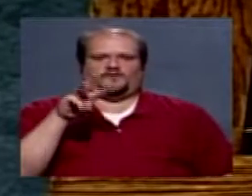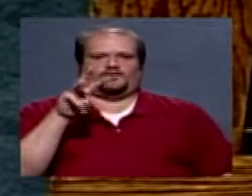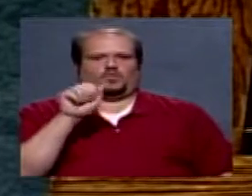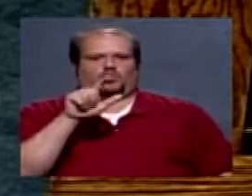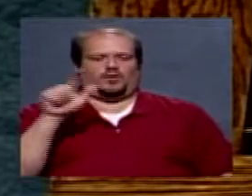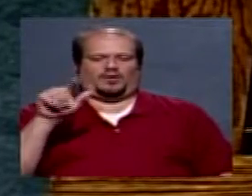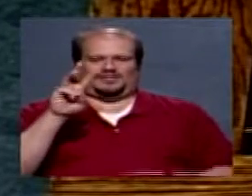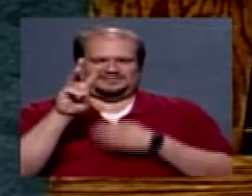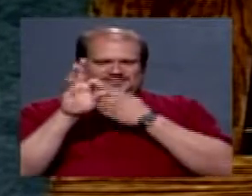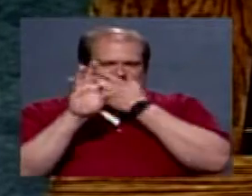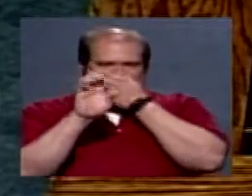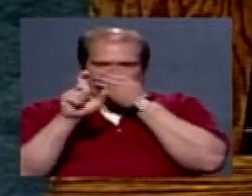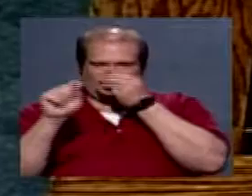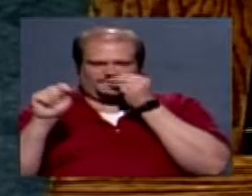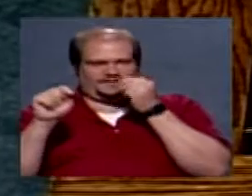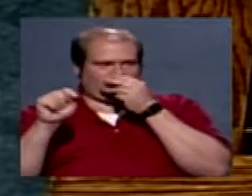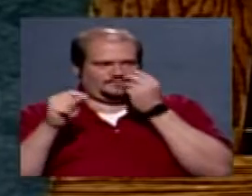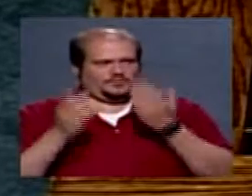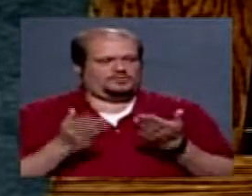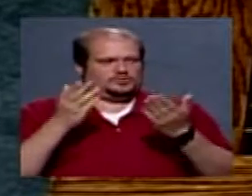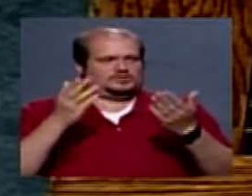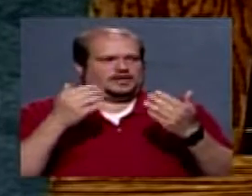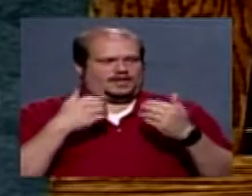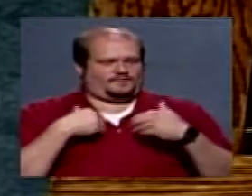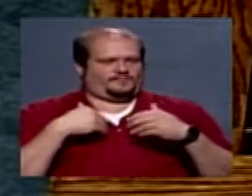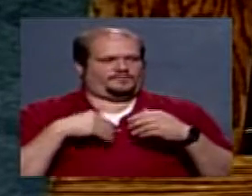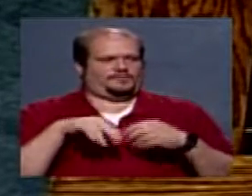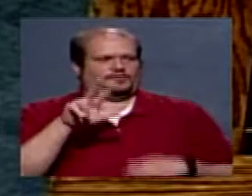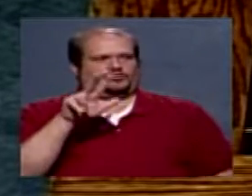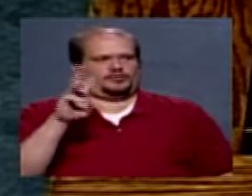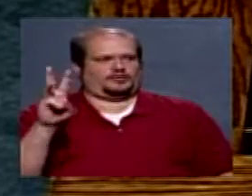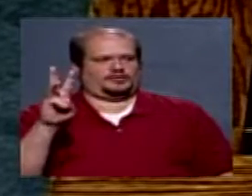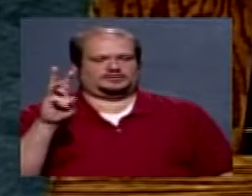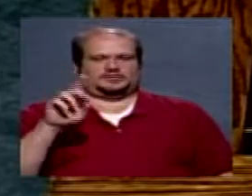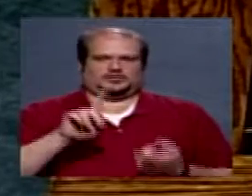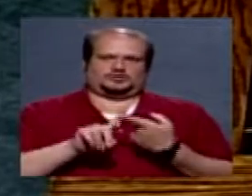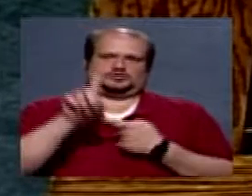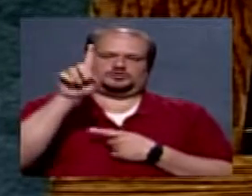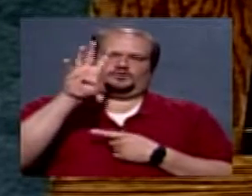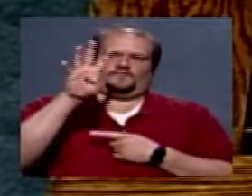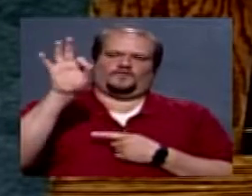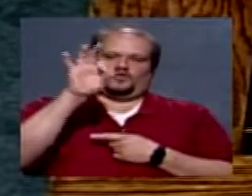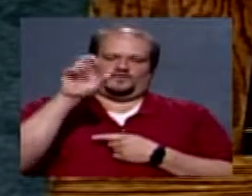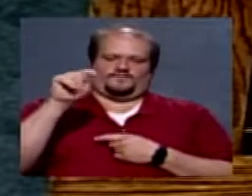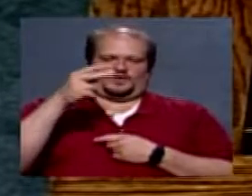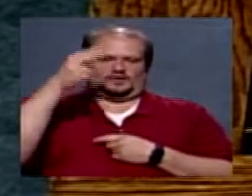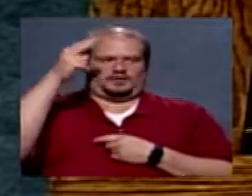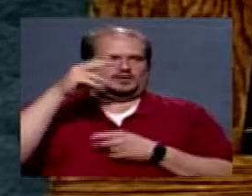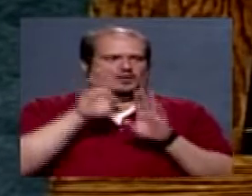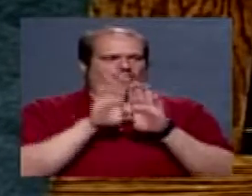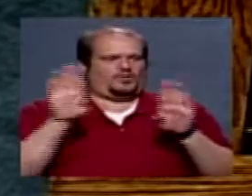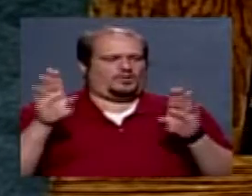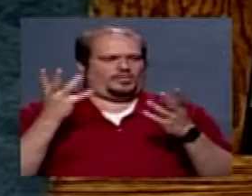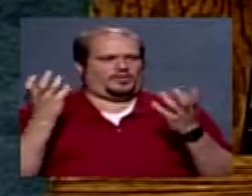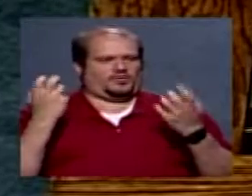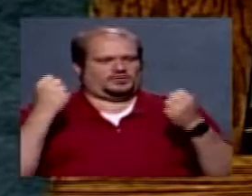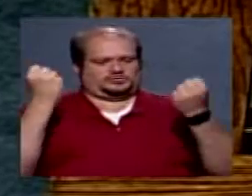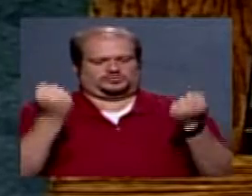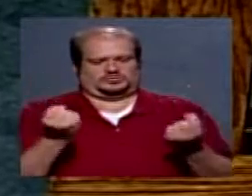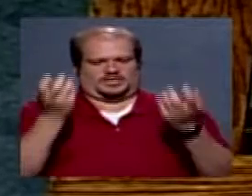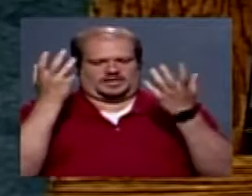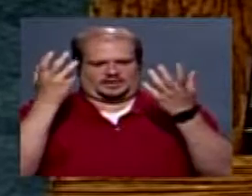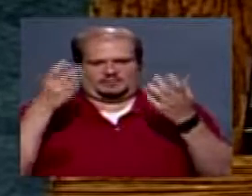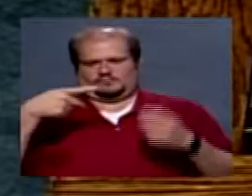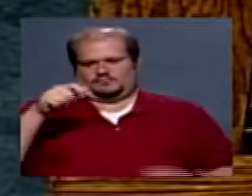a 6-foot wall. They're proposing to build this, it's going to be 36 to 40 feet in height. Our wall, they want to take up